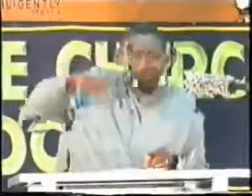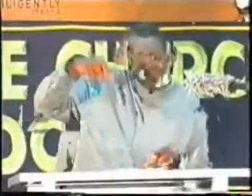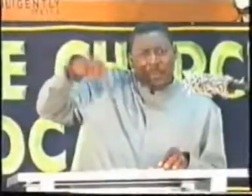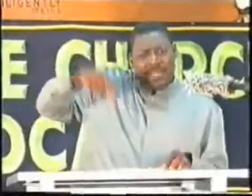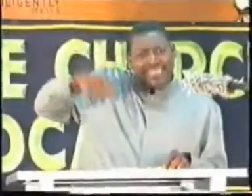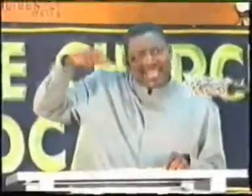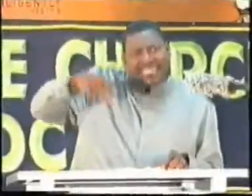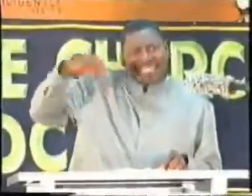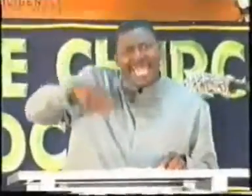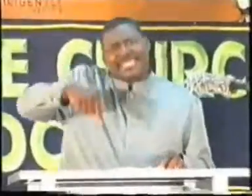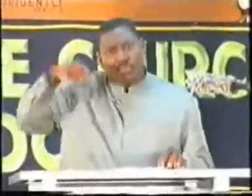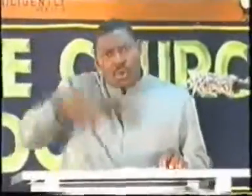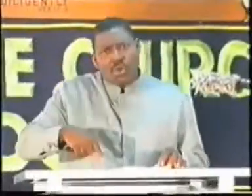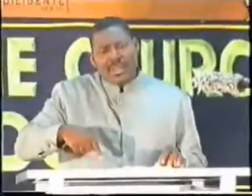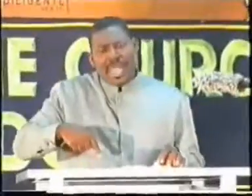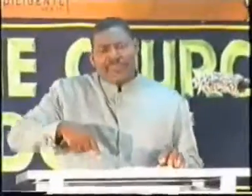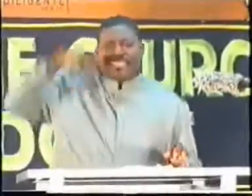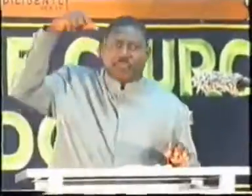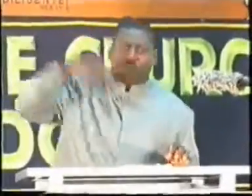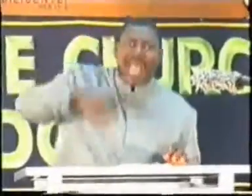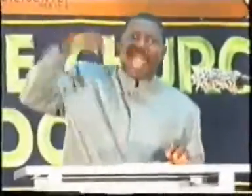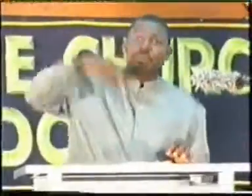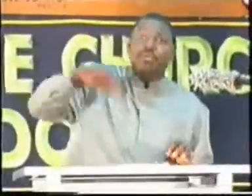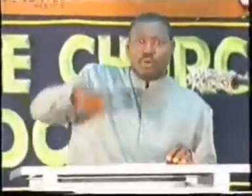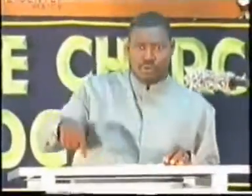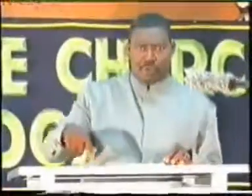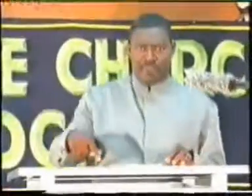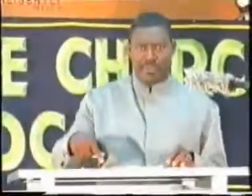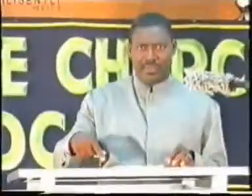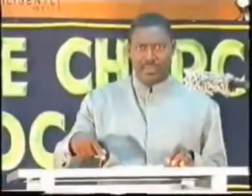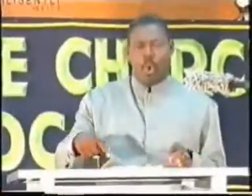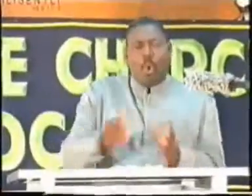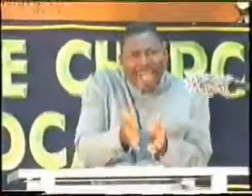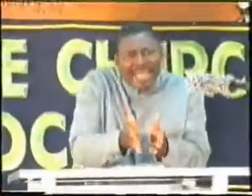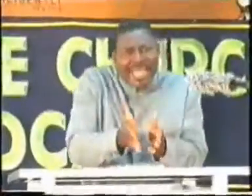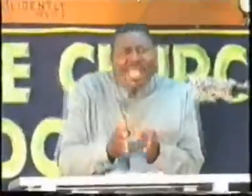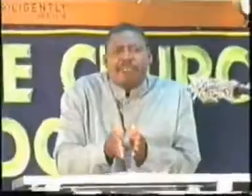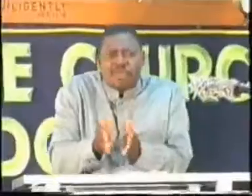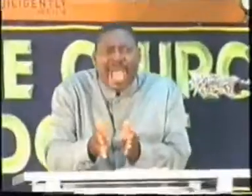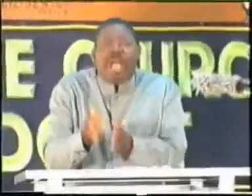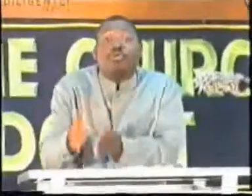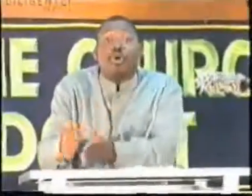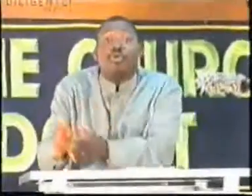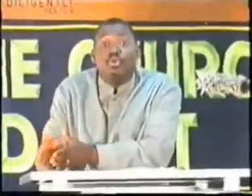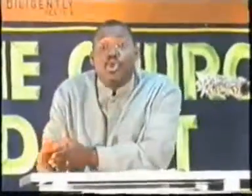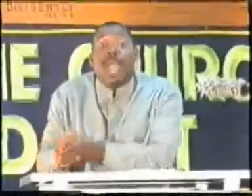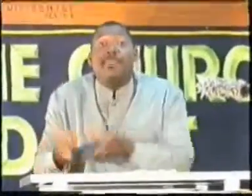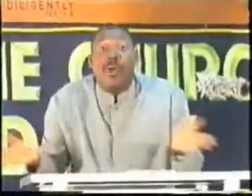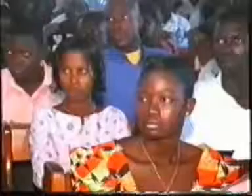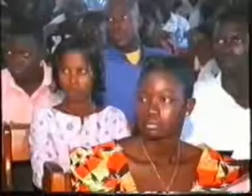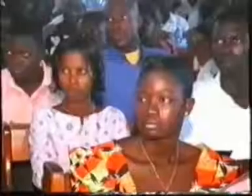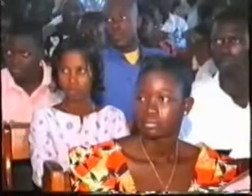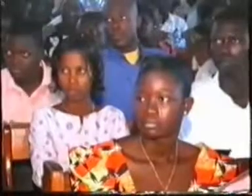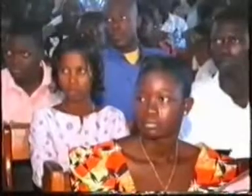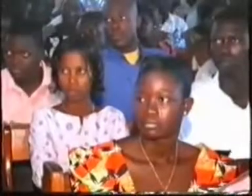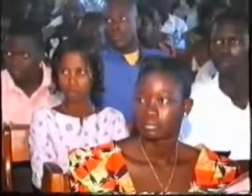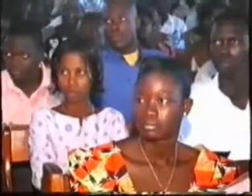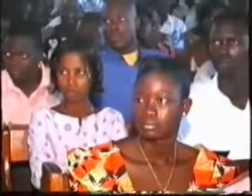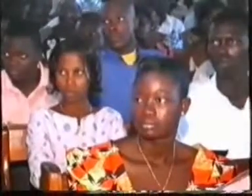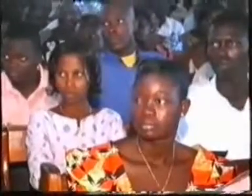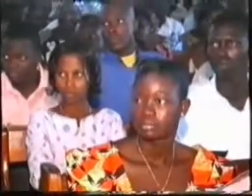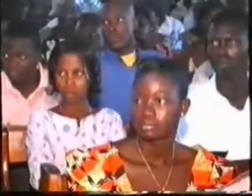se, mo a mo pasa mo kase Christianity mu, e just ye tua ento so dudu no. Why an empty and to so do do